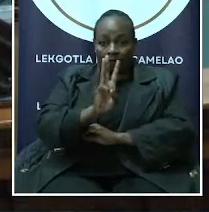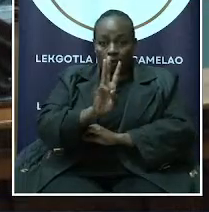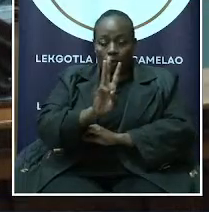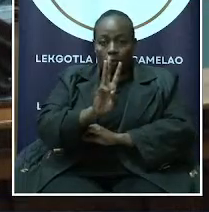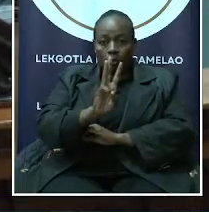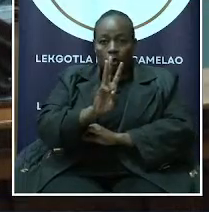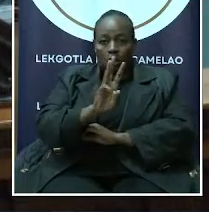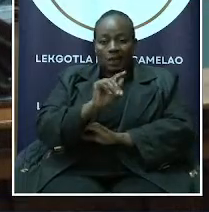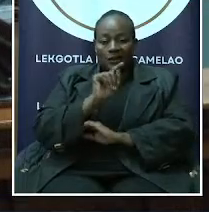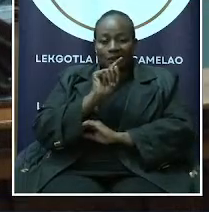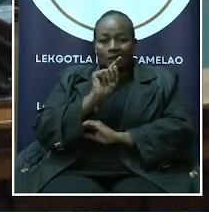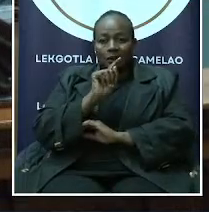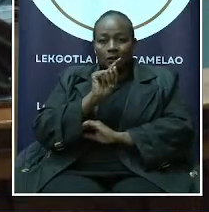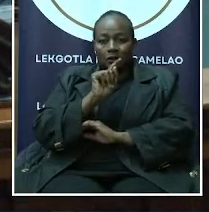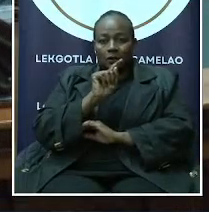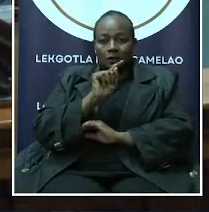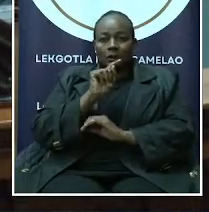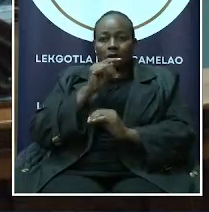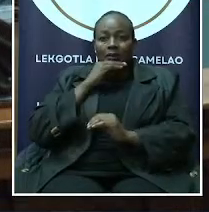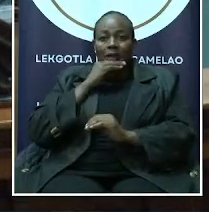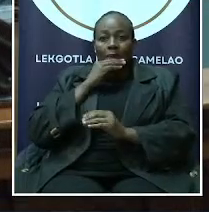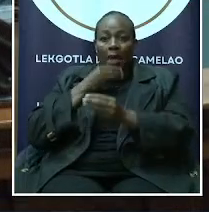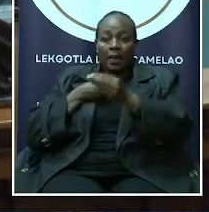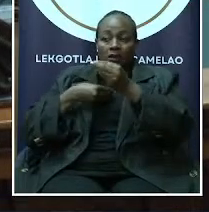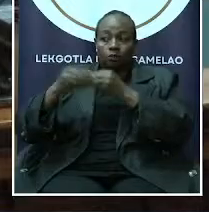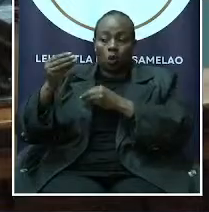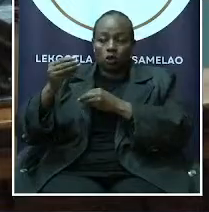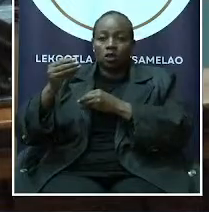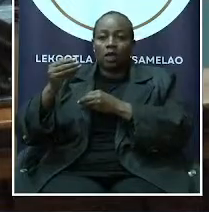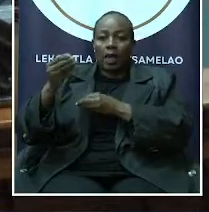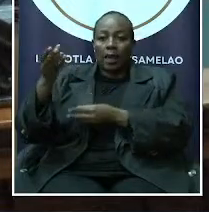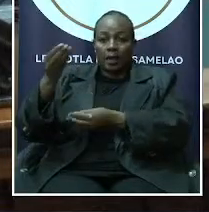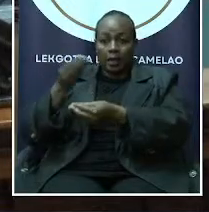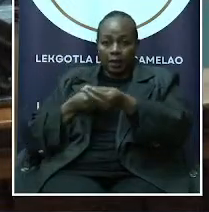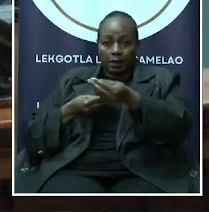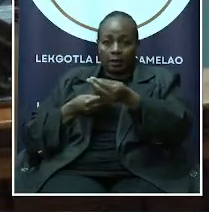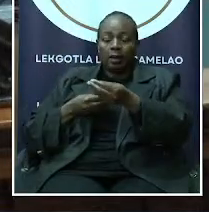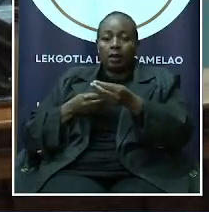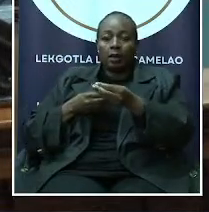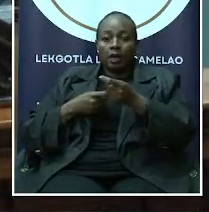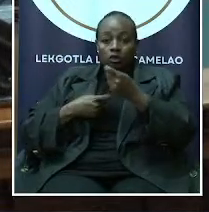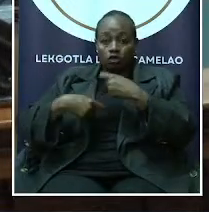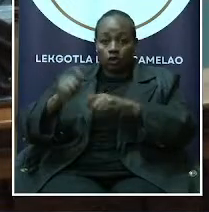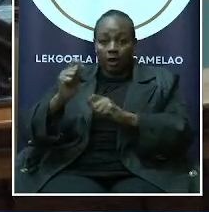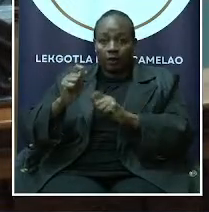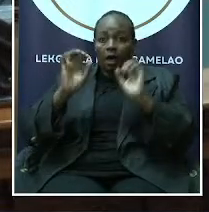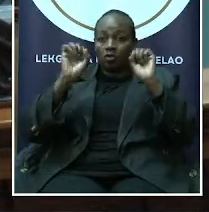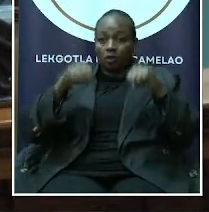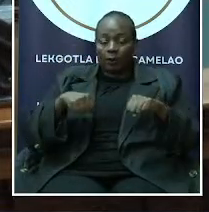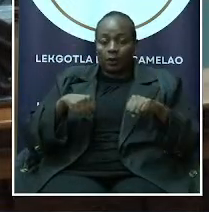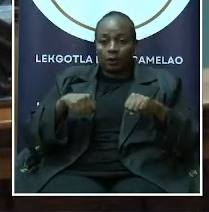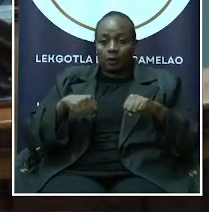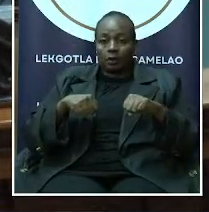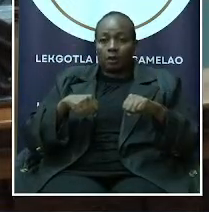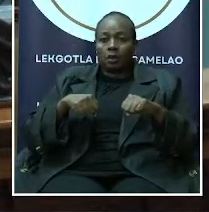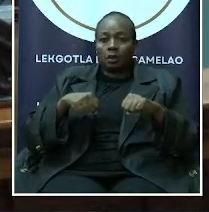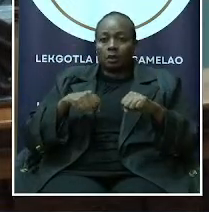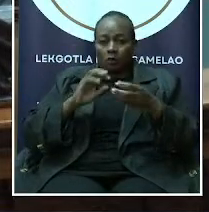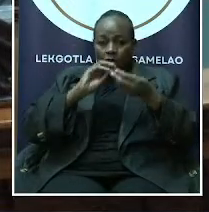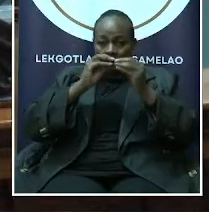an import-export market, there's been the Africa Free Trade Agreement, which has been